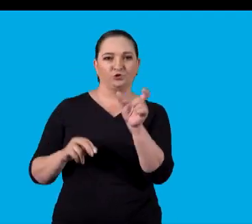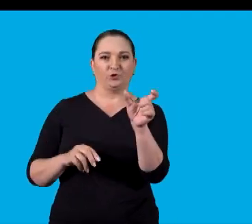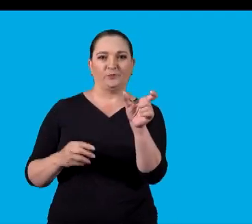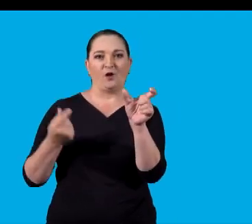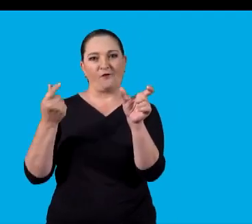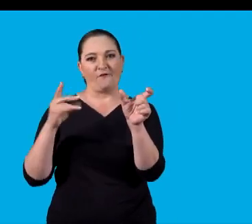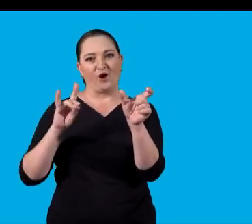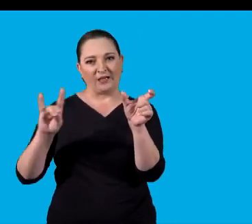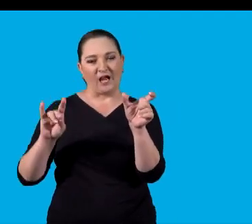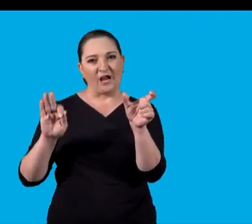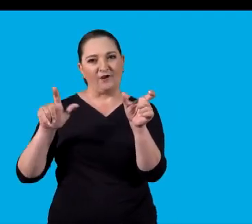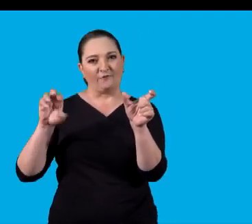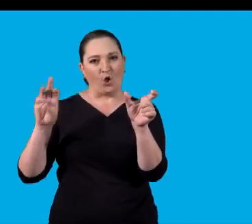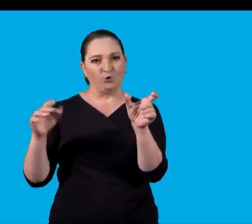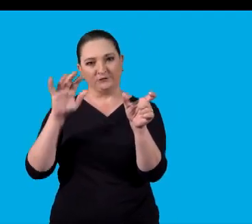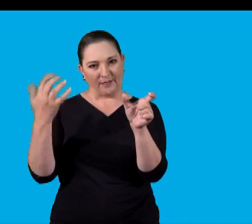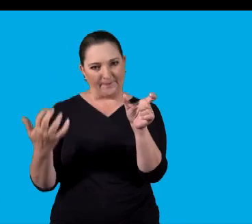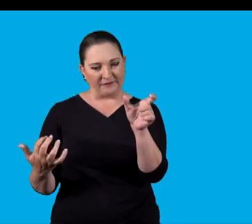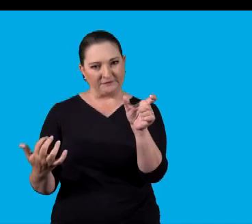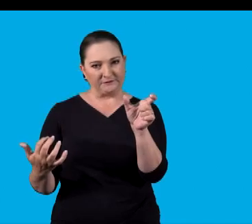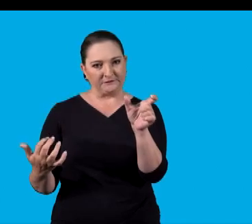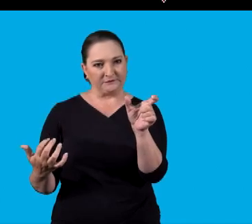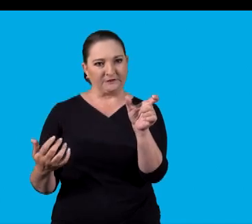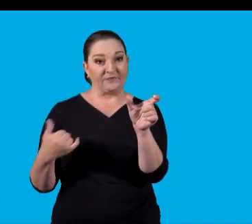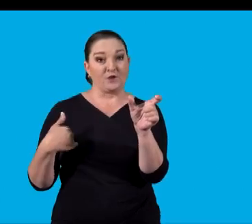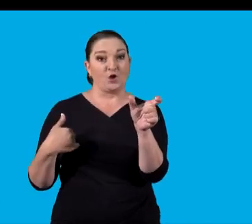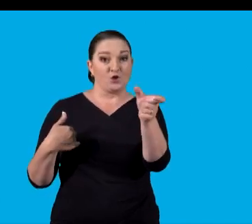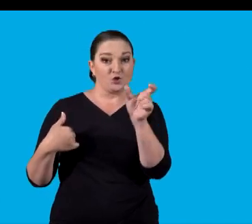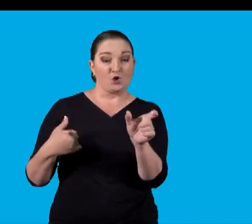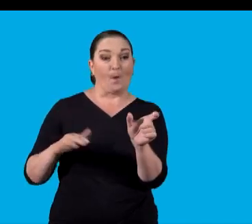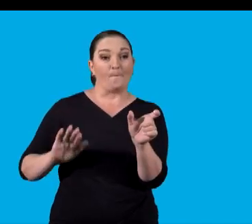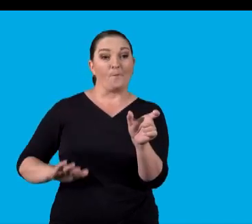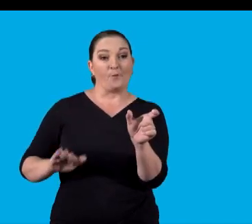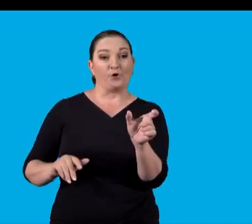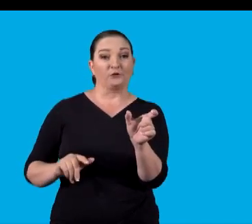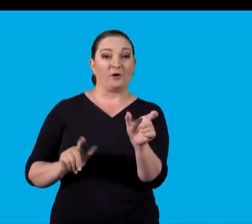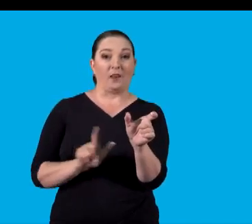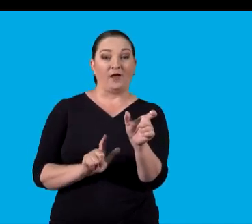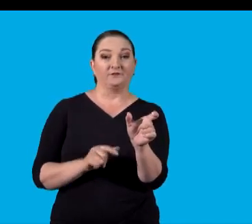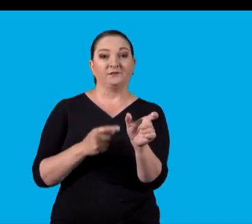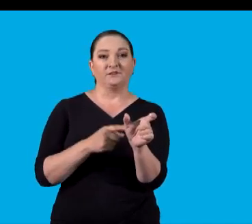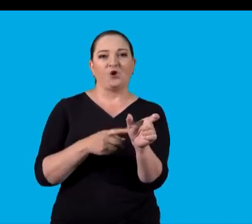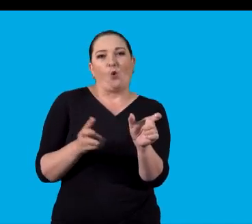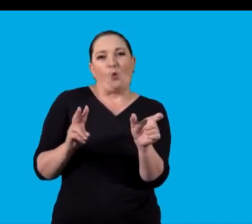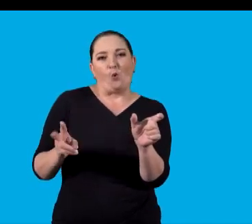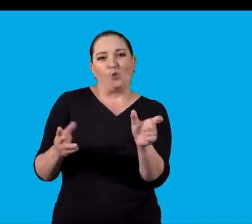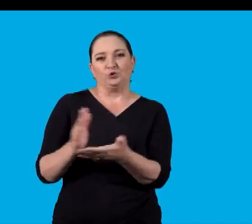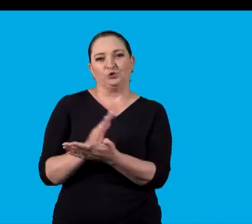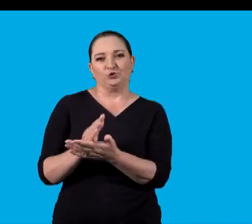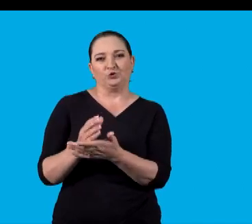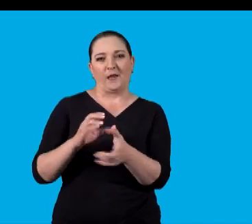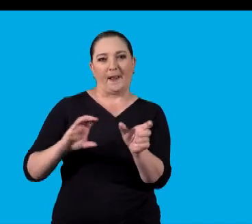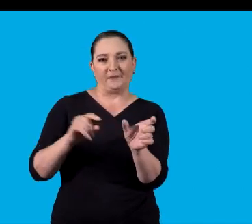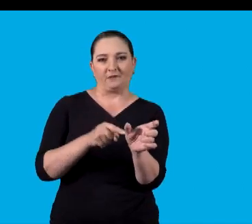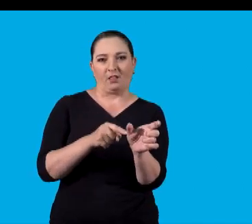the top part is what goes to the cash flow statement. On this bottom left, this is what goes